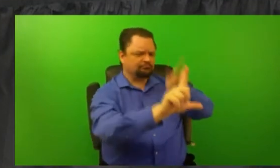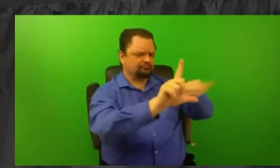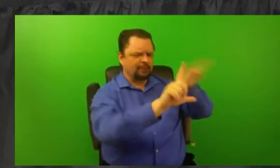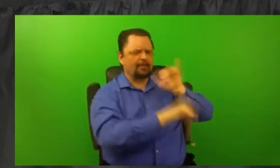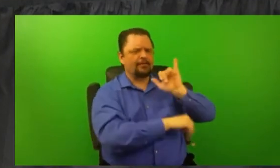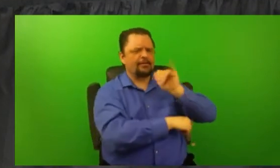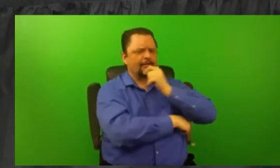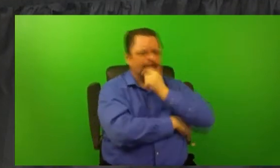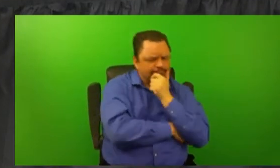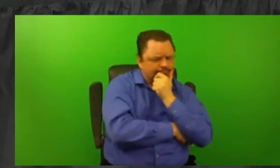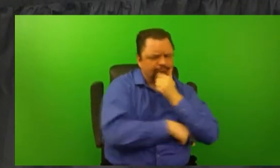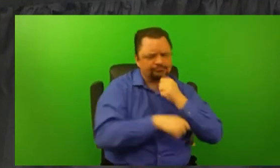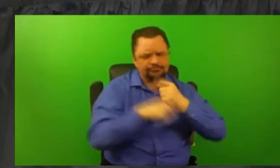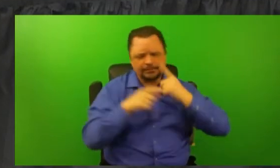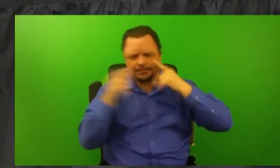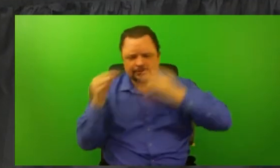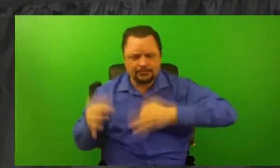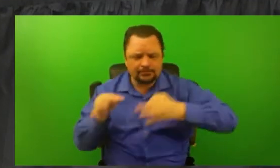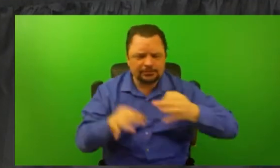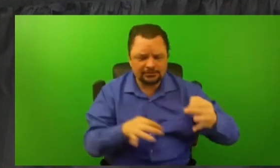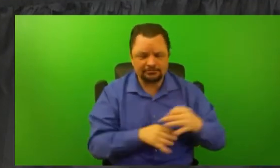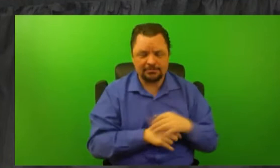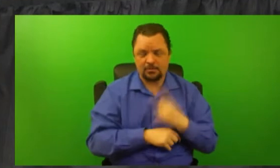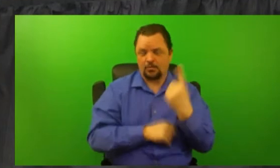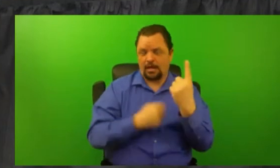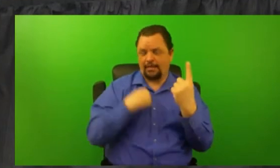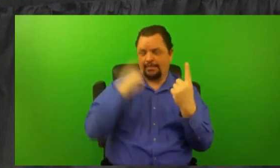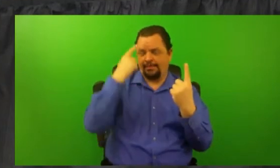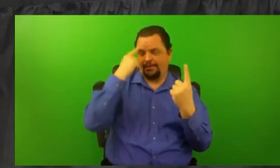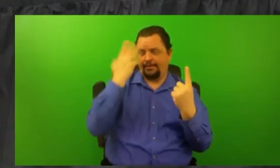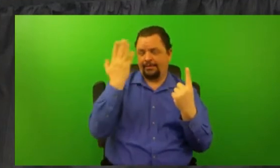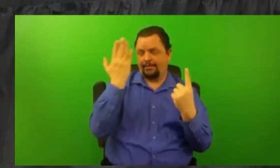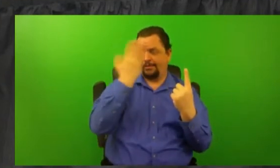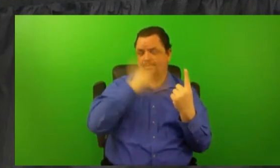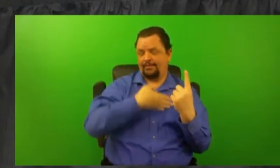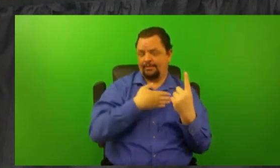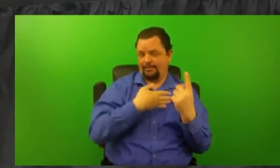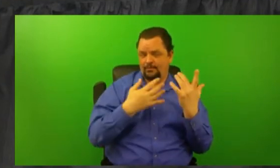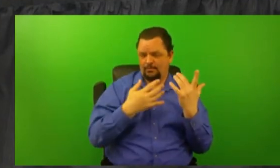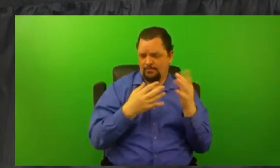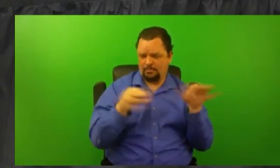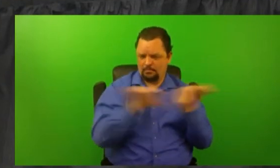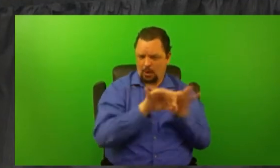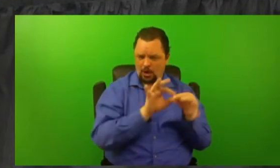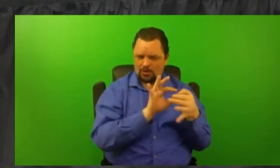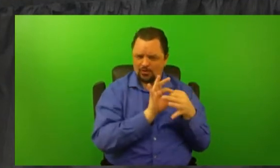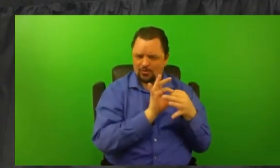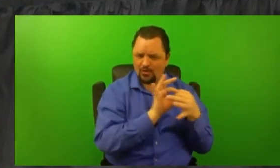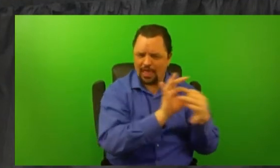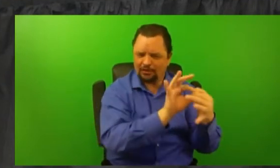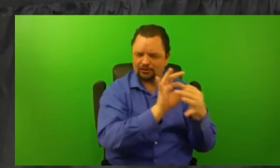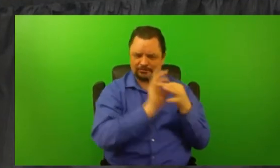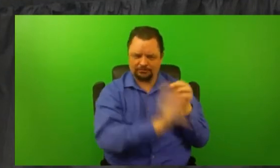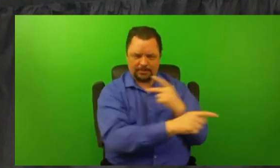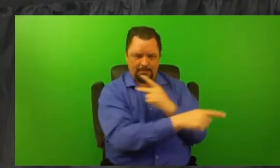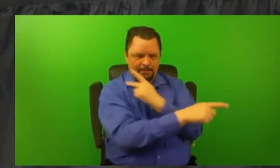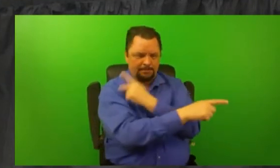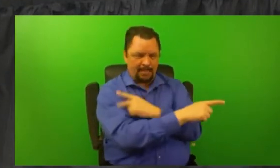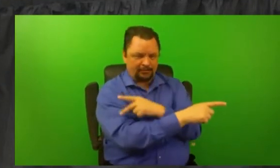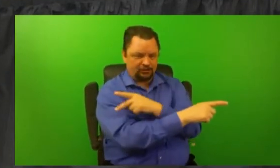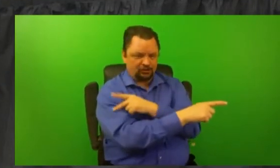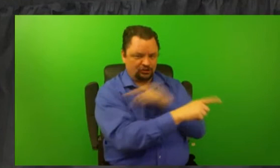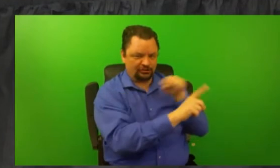today's discussion is the importance of a relationship between a patient and their healthcare provider. And